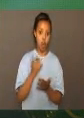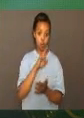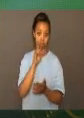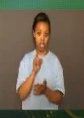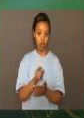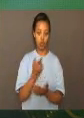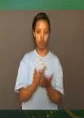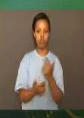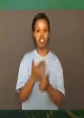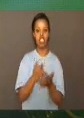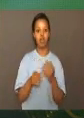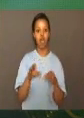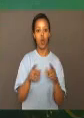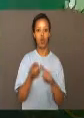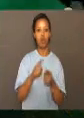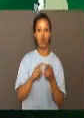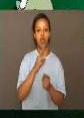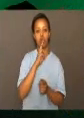question with a partner.